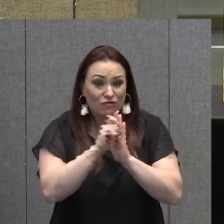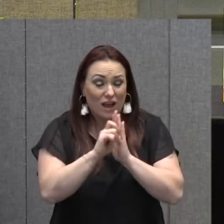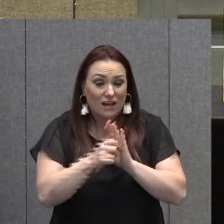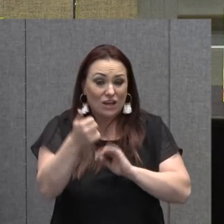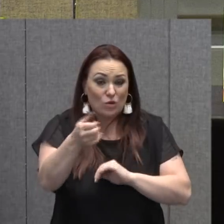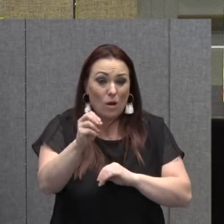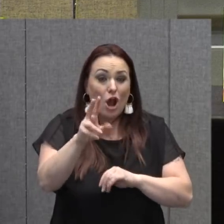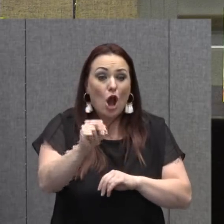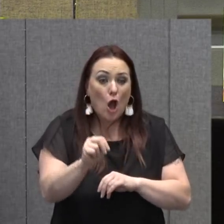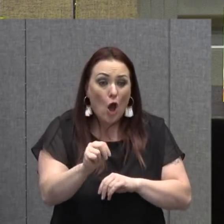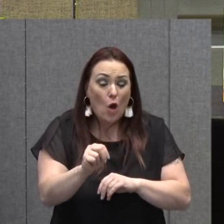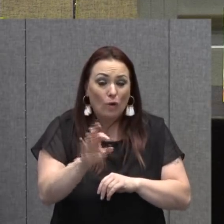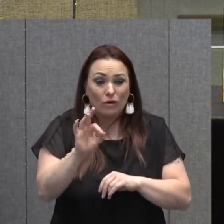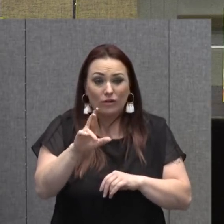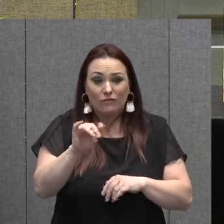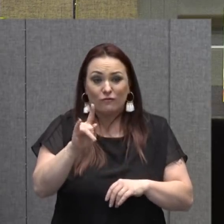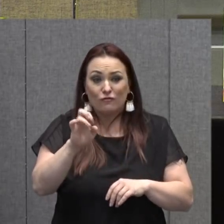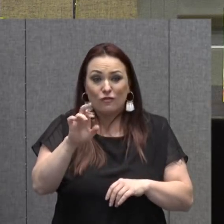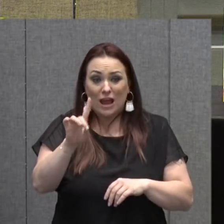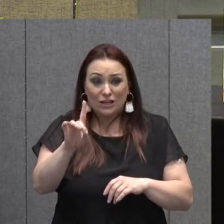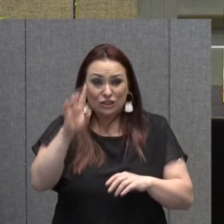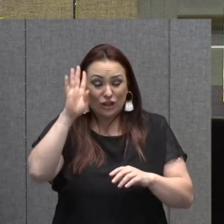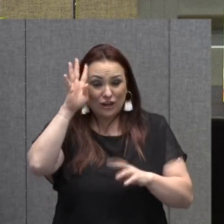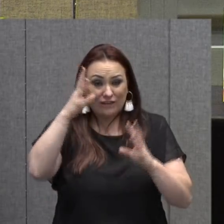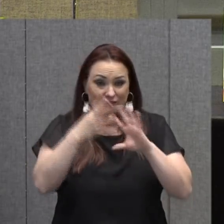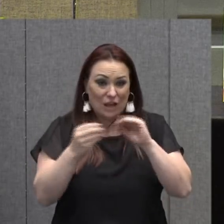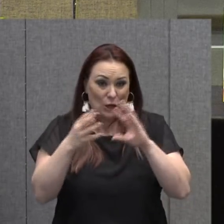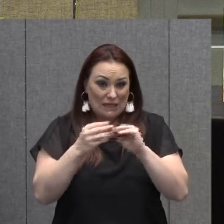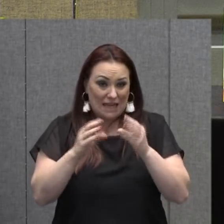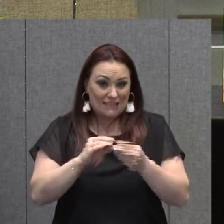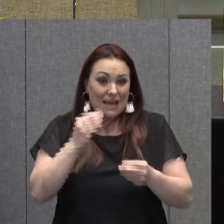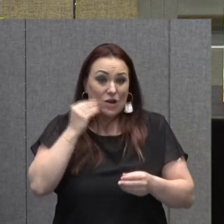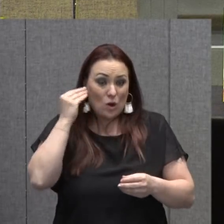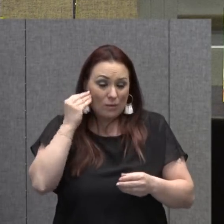home. And I want to thank you guys for joining us today